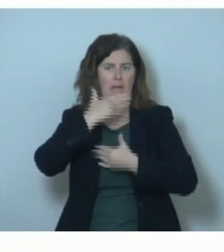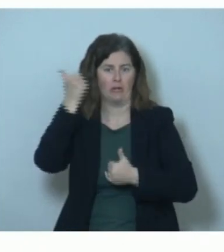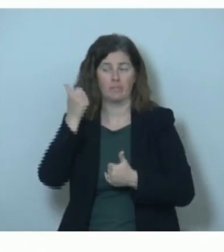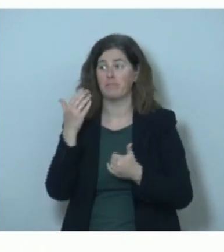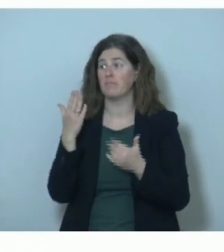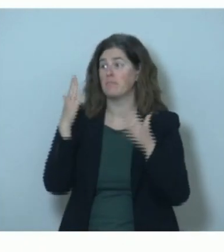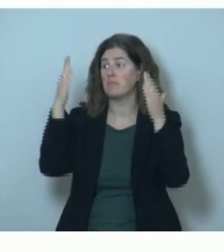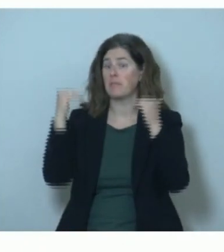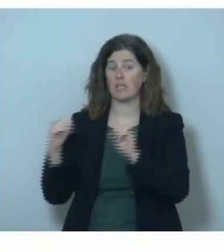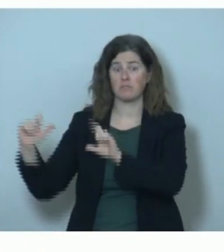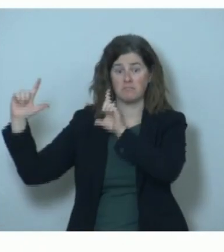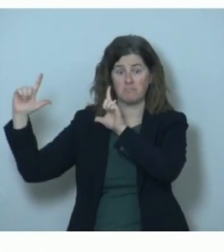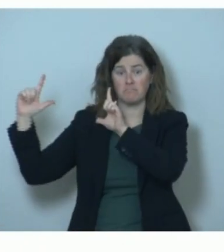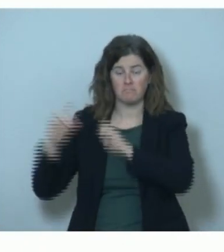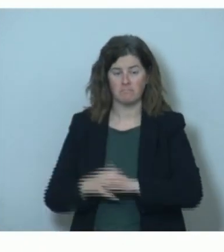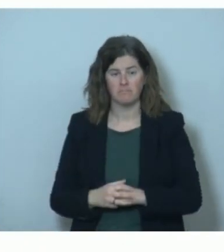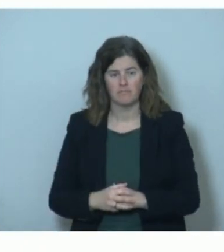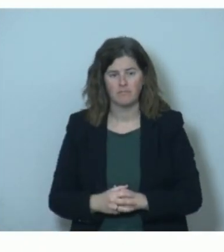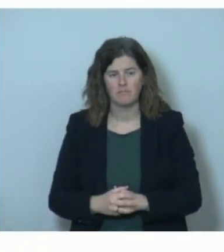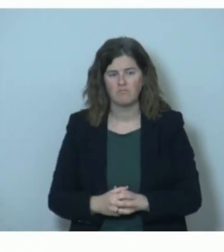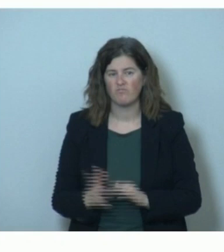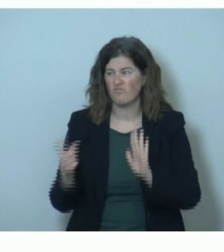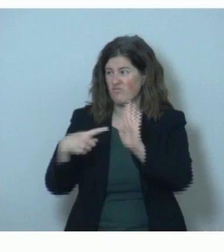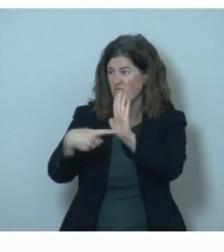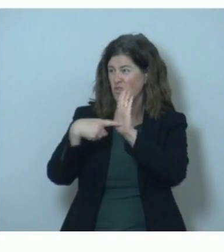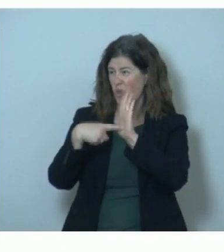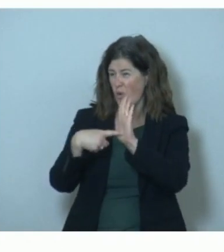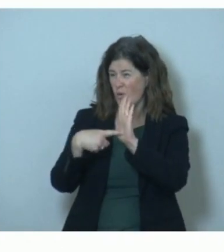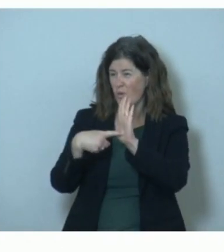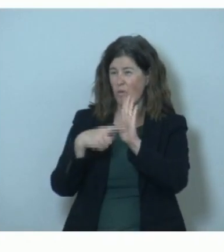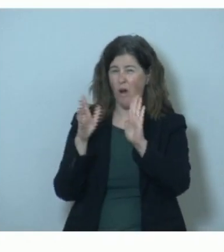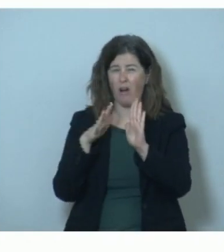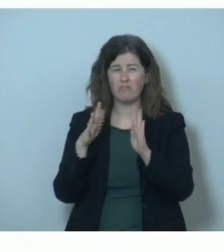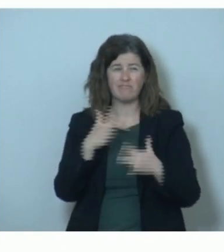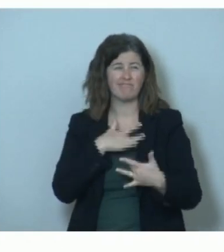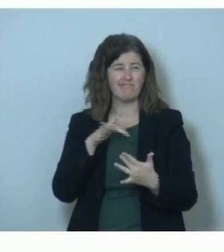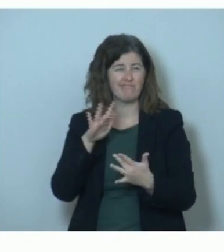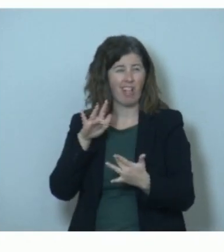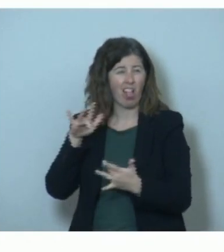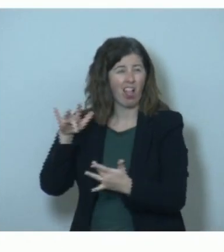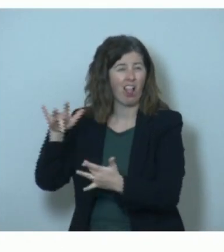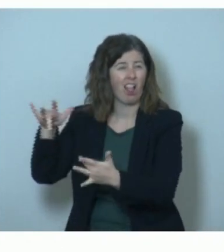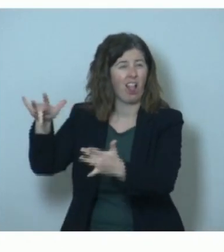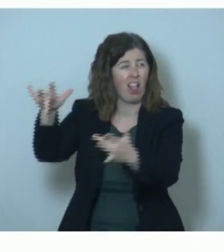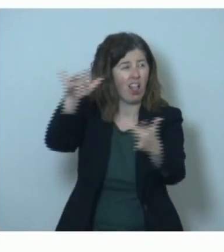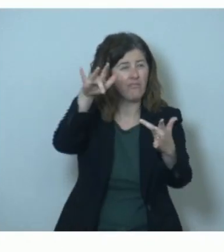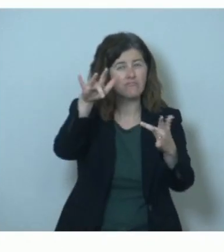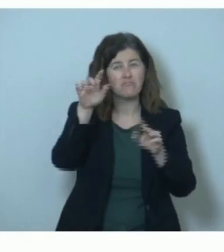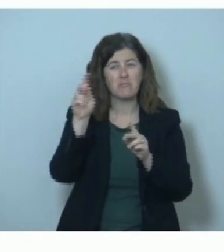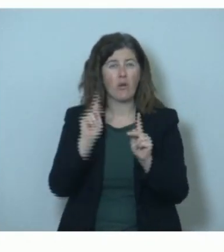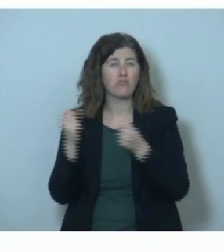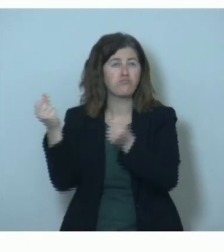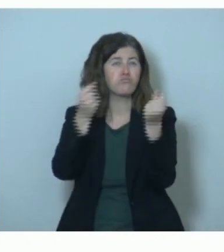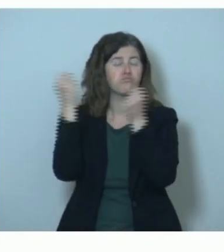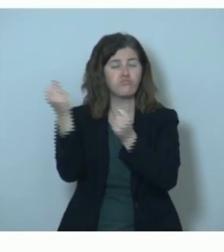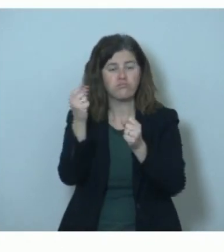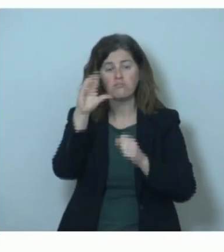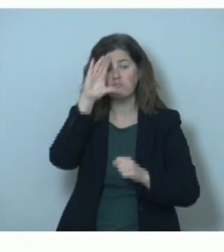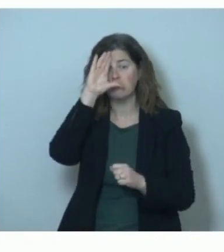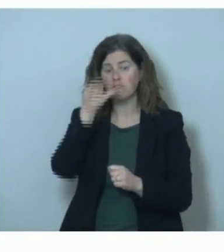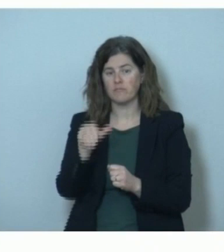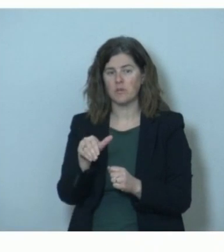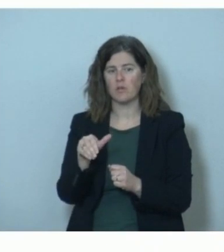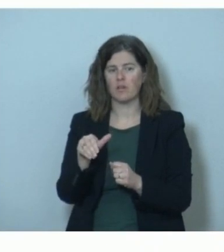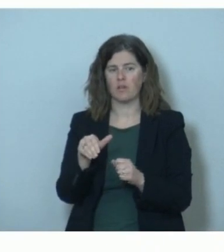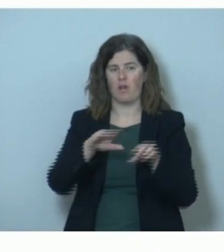please. Just to show you our travel guide for New Mexico, we had that